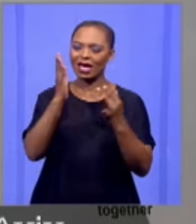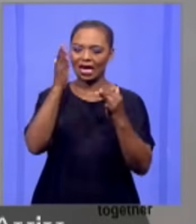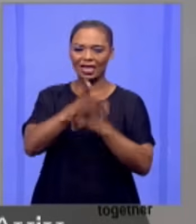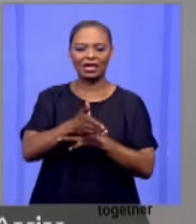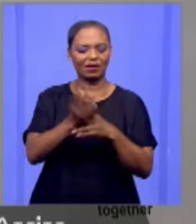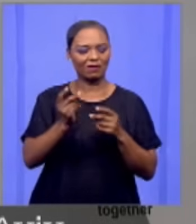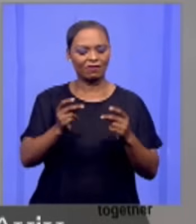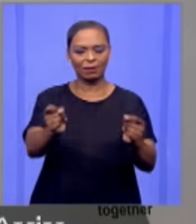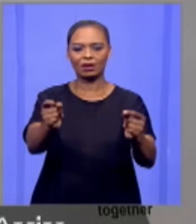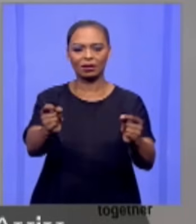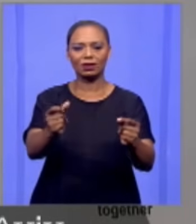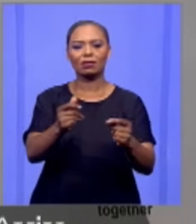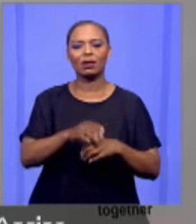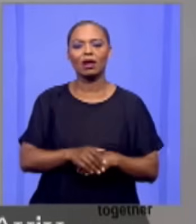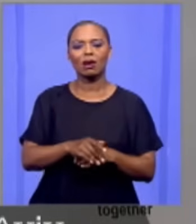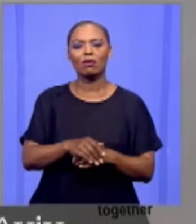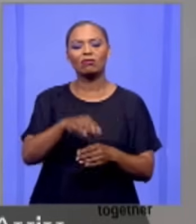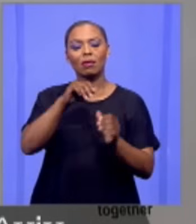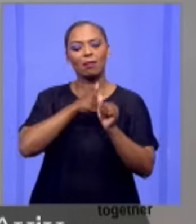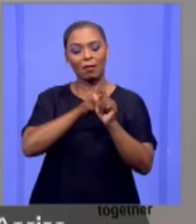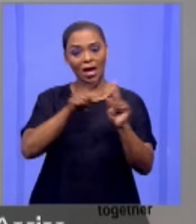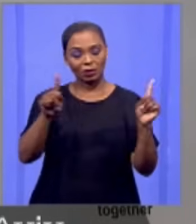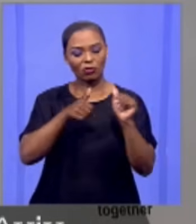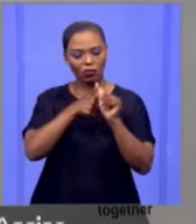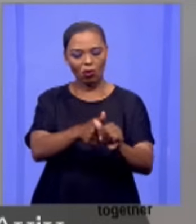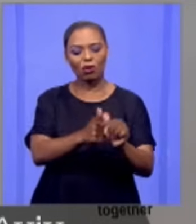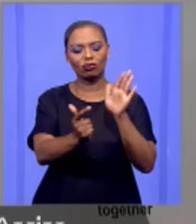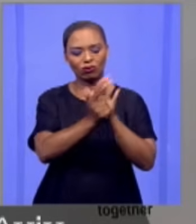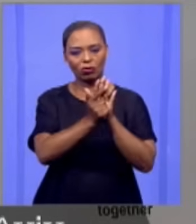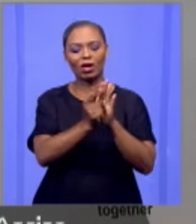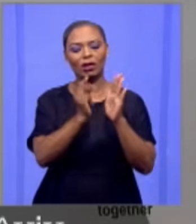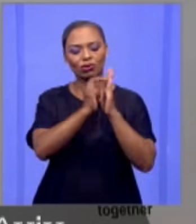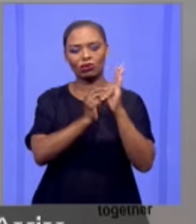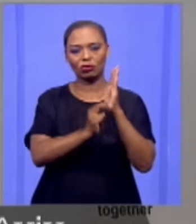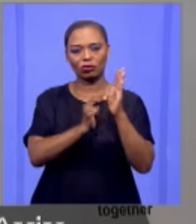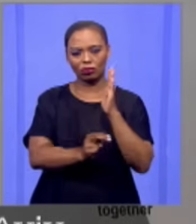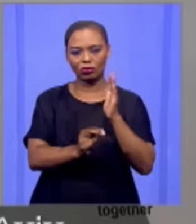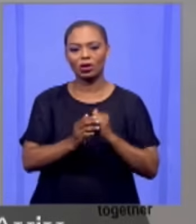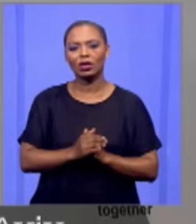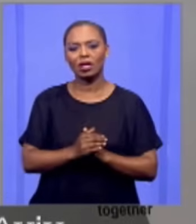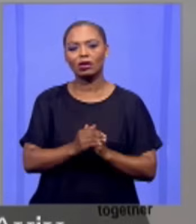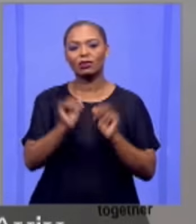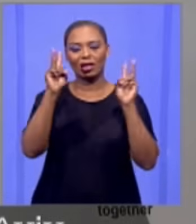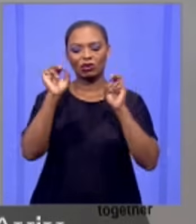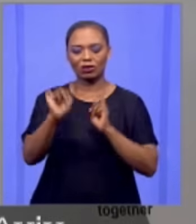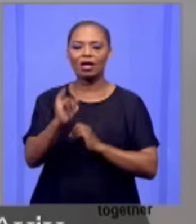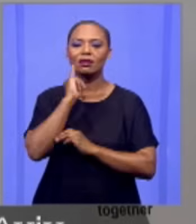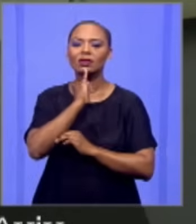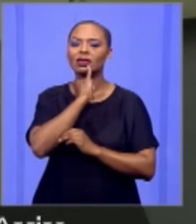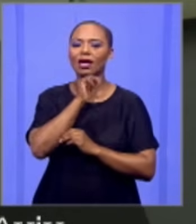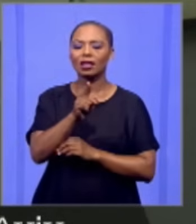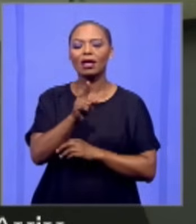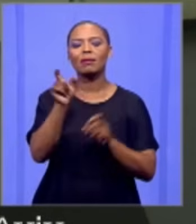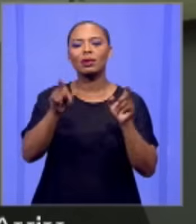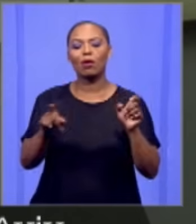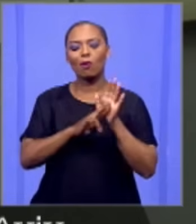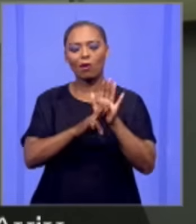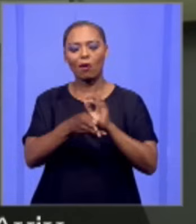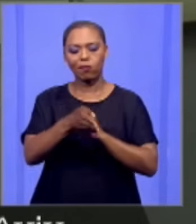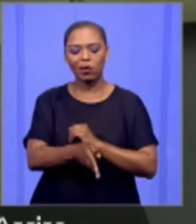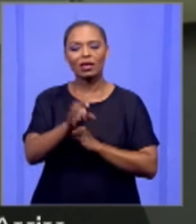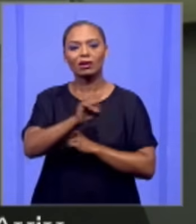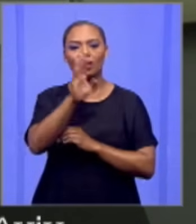the diplomatic channels and protocols to deal with the conduct of the ambassador of Israel to South Africa. Go le bjalo